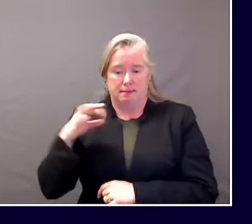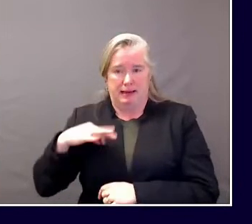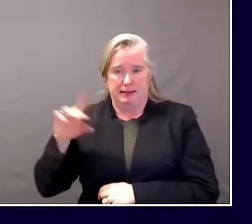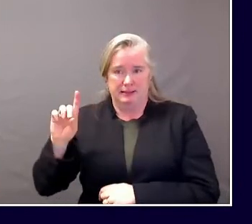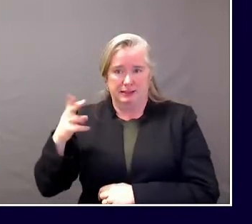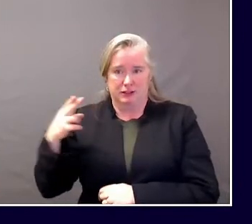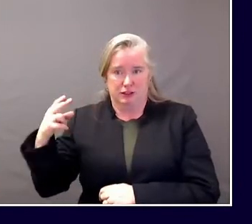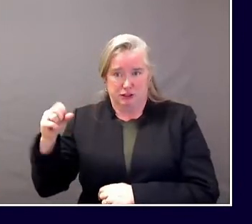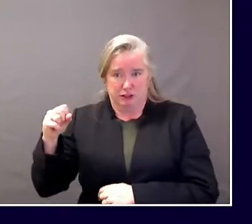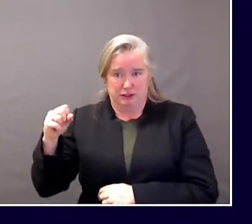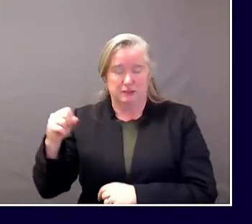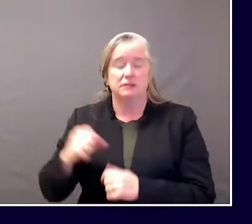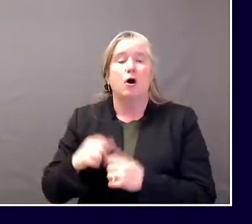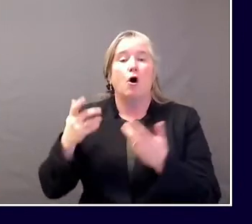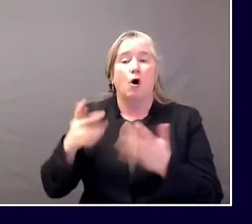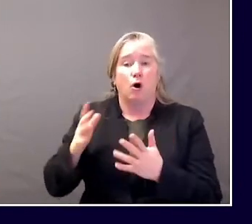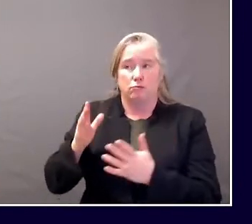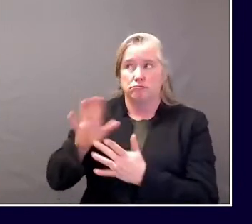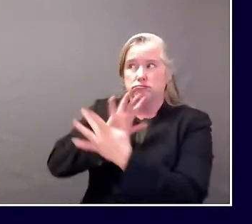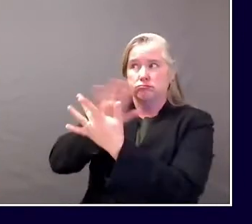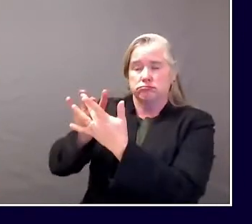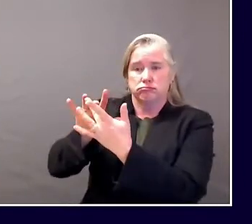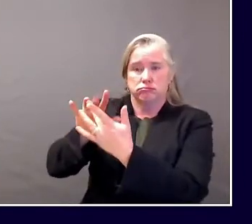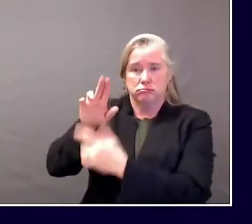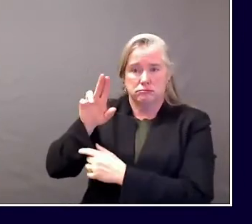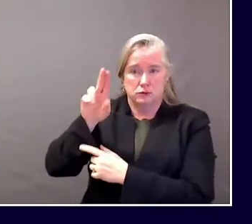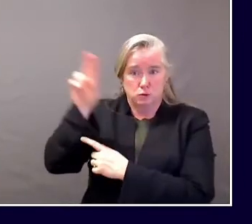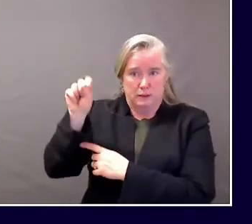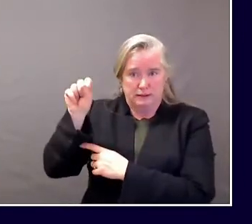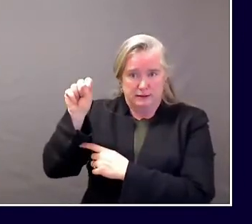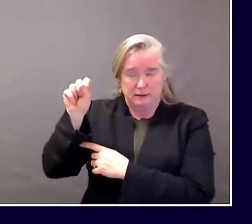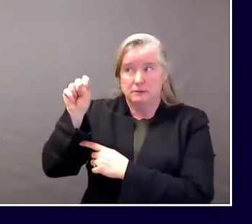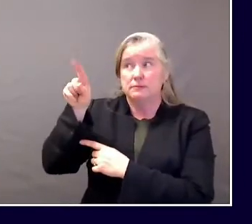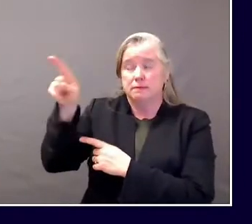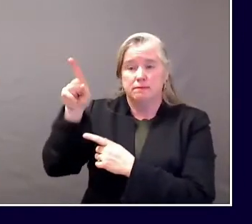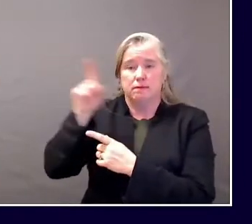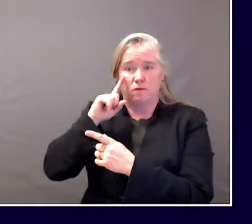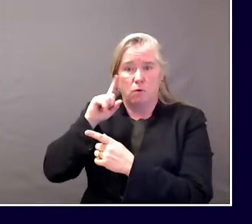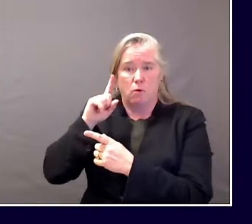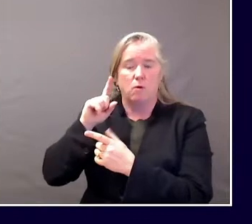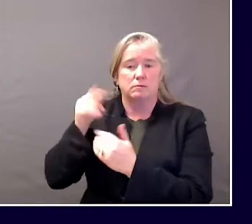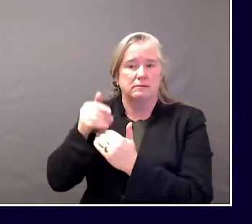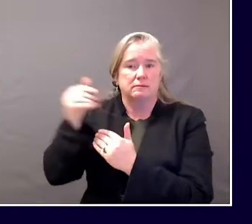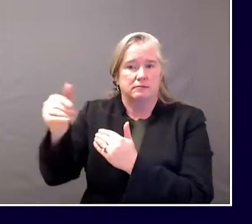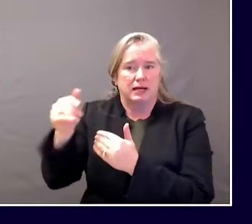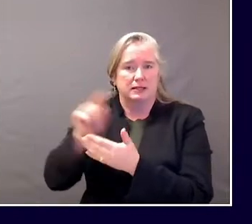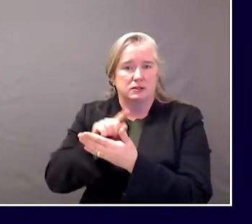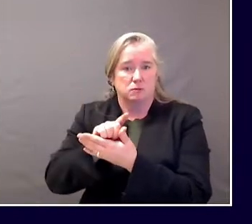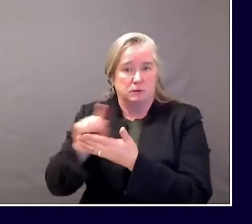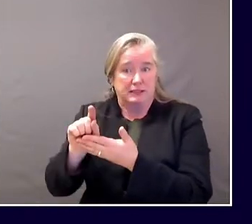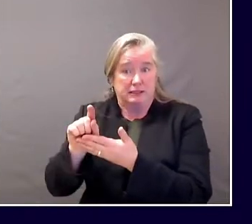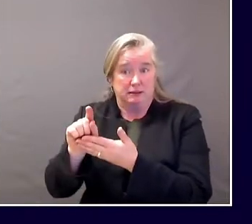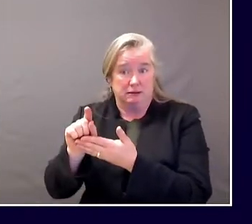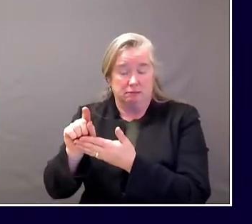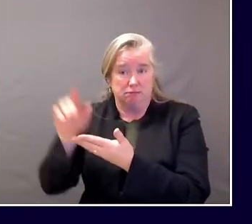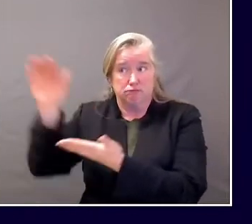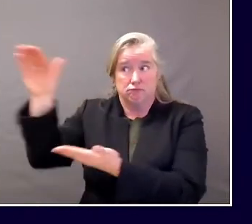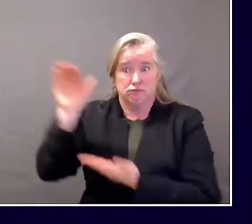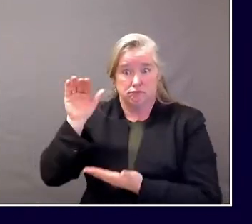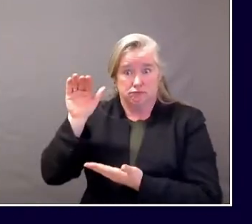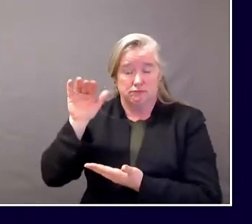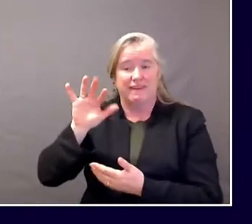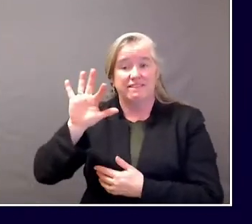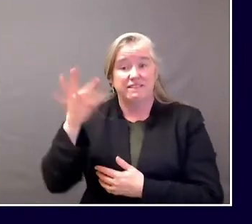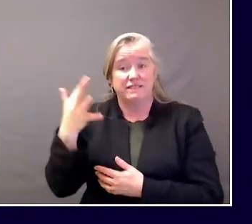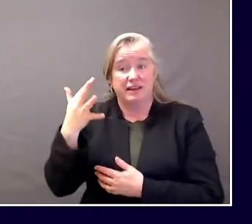have placed our orders for allocations of COVID-19 vaccine for next week, the 5th